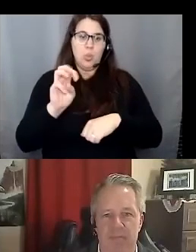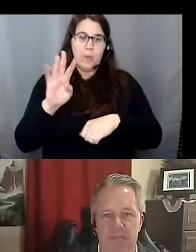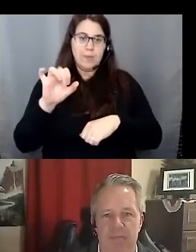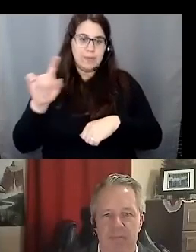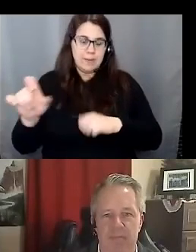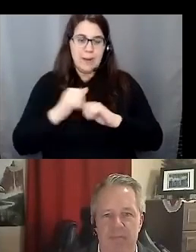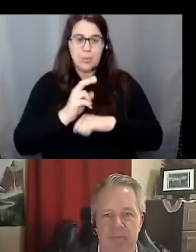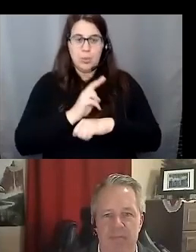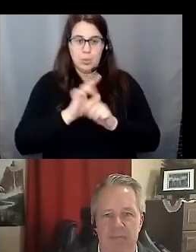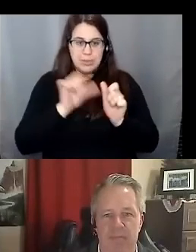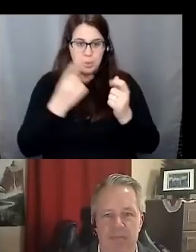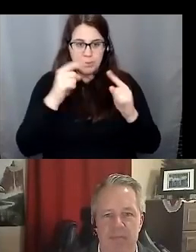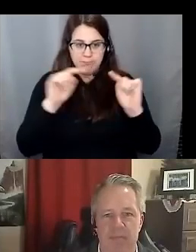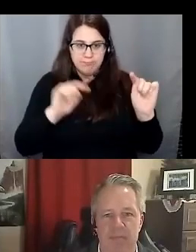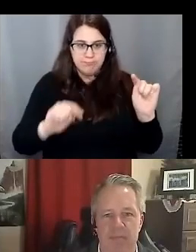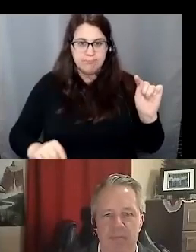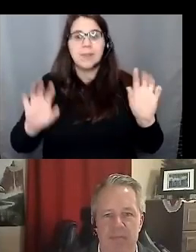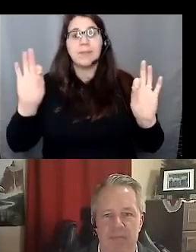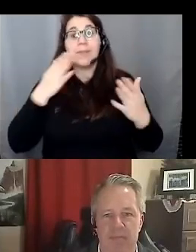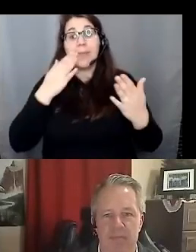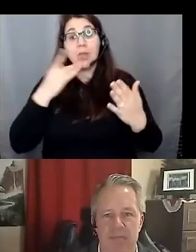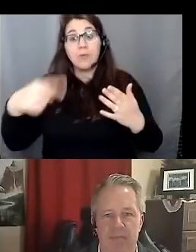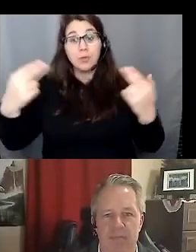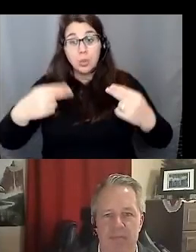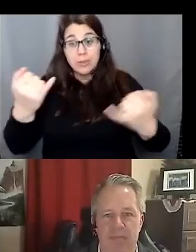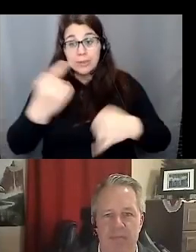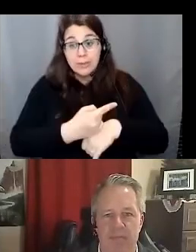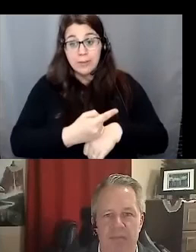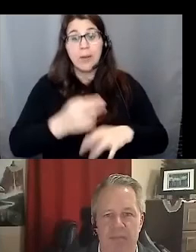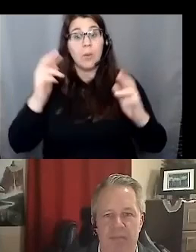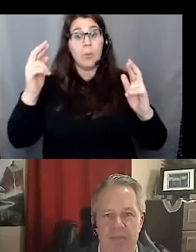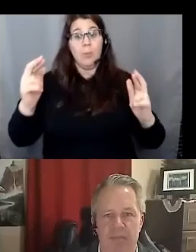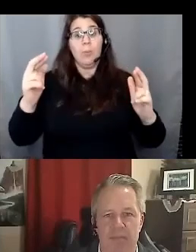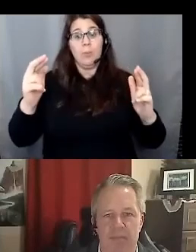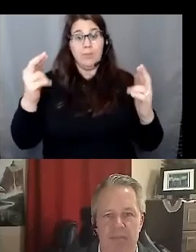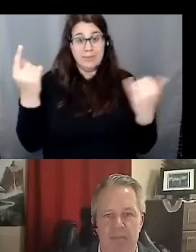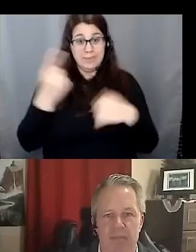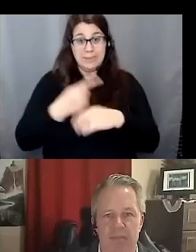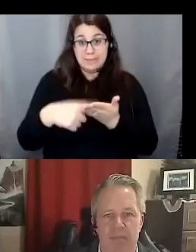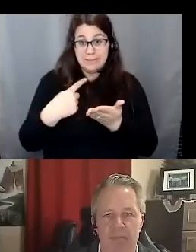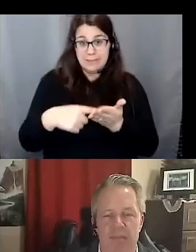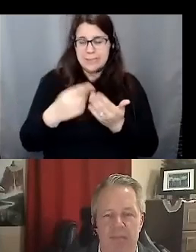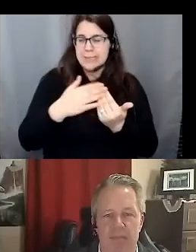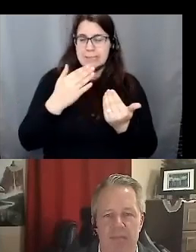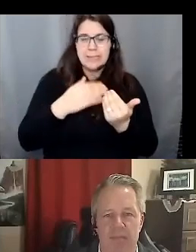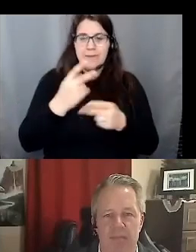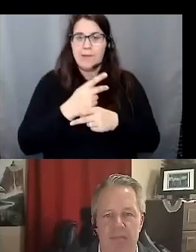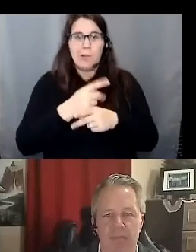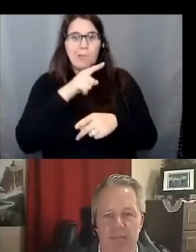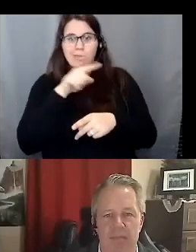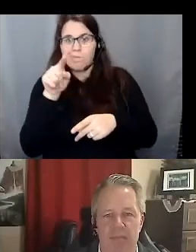them. And, you know, we thank everyone for attending today's webinar. We hope that this session will help you to easily navigate throughout the